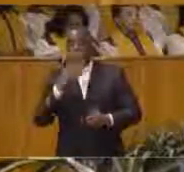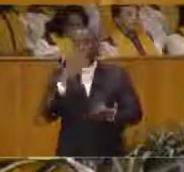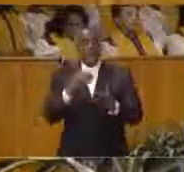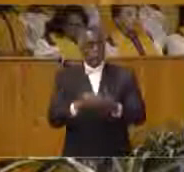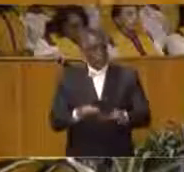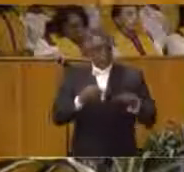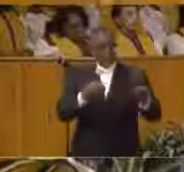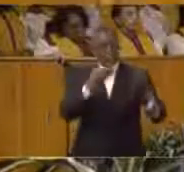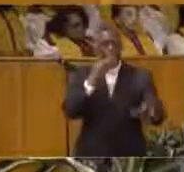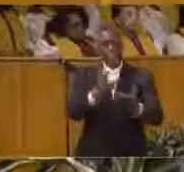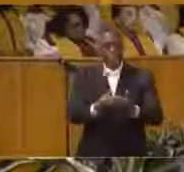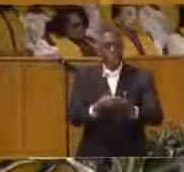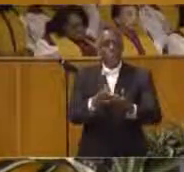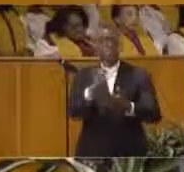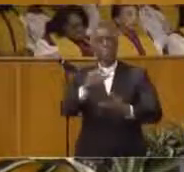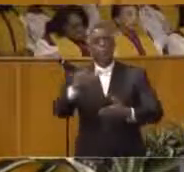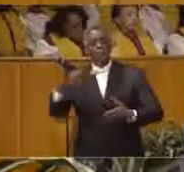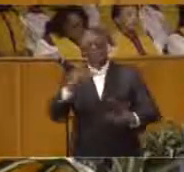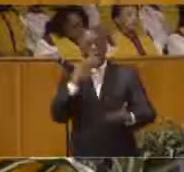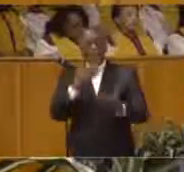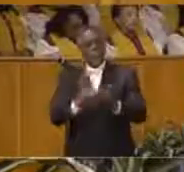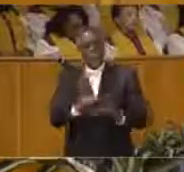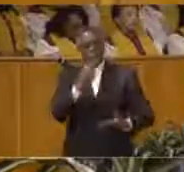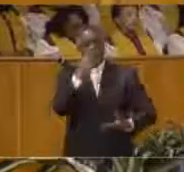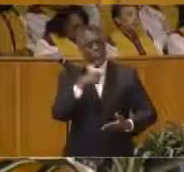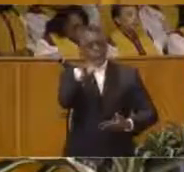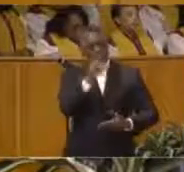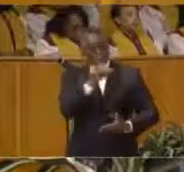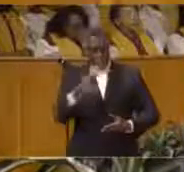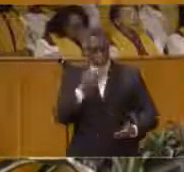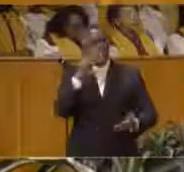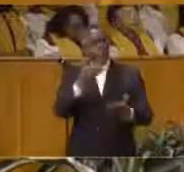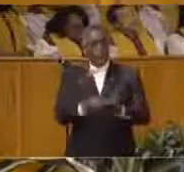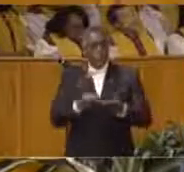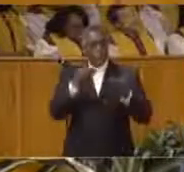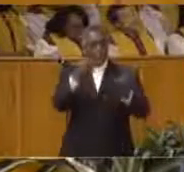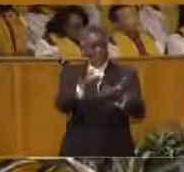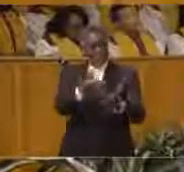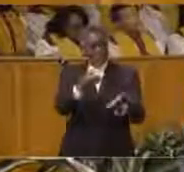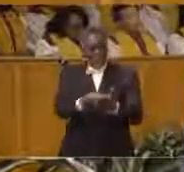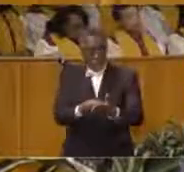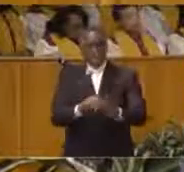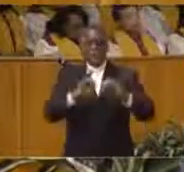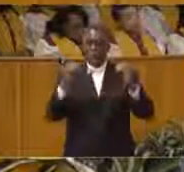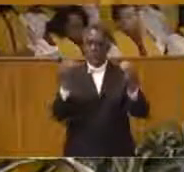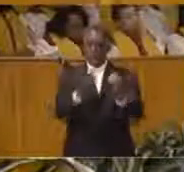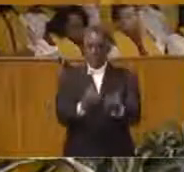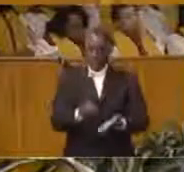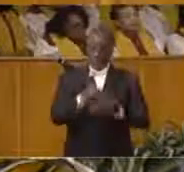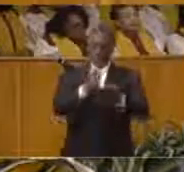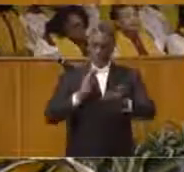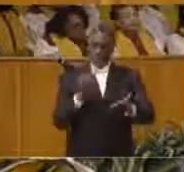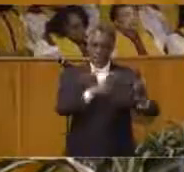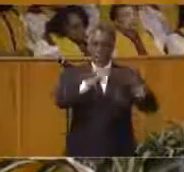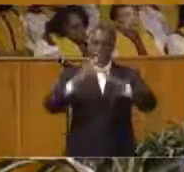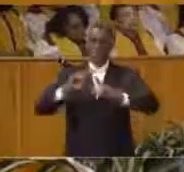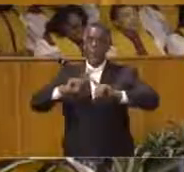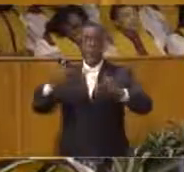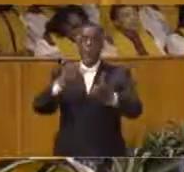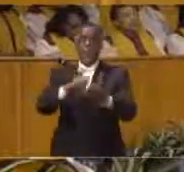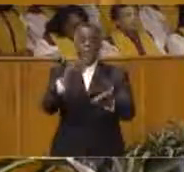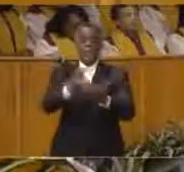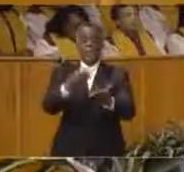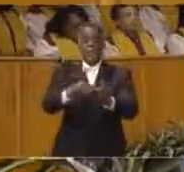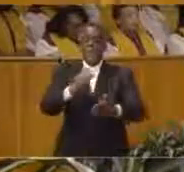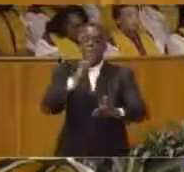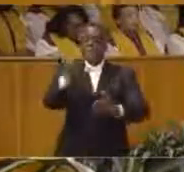It's good to support Red Cross. It's good to give to the monies that your organizations raise to change our communities. But that